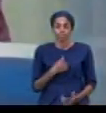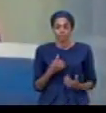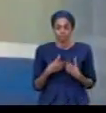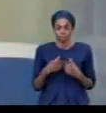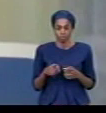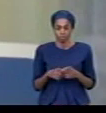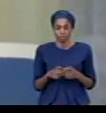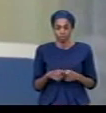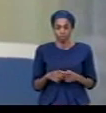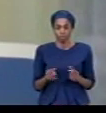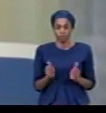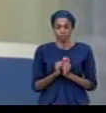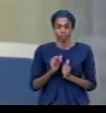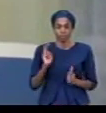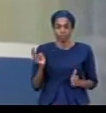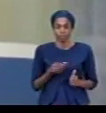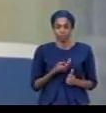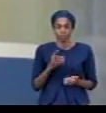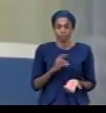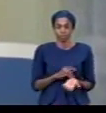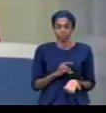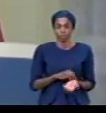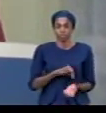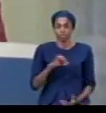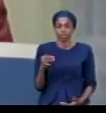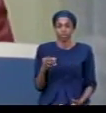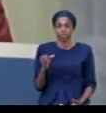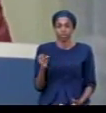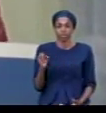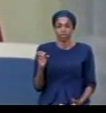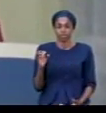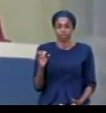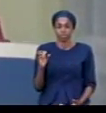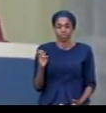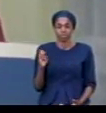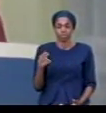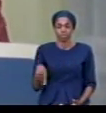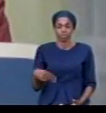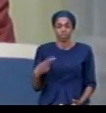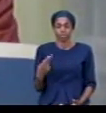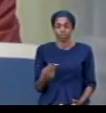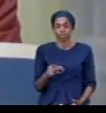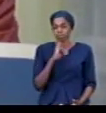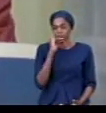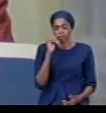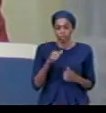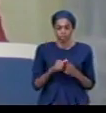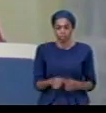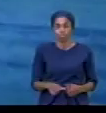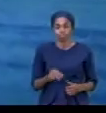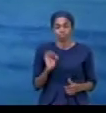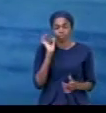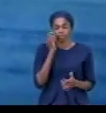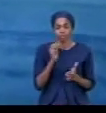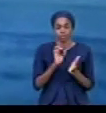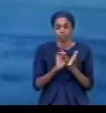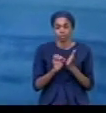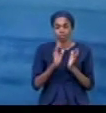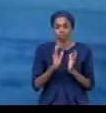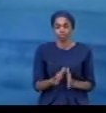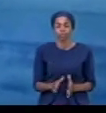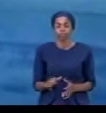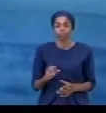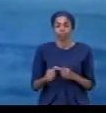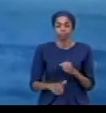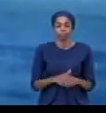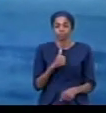midst Dr. Joseph James Kolo, is the Permanent Secretary, Establishment Office of the